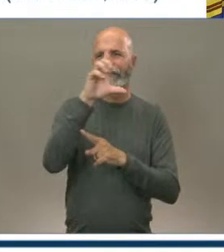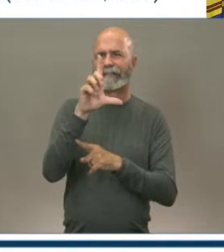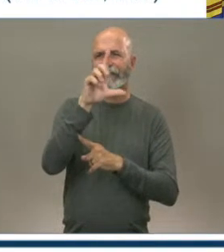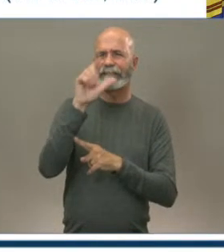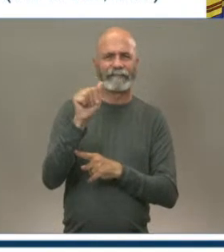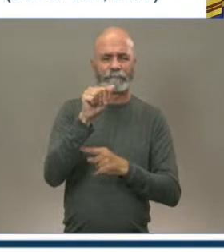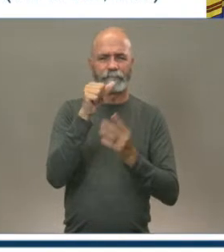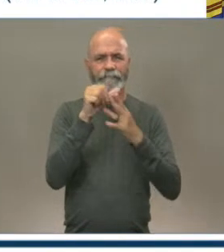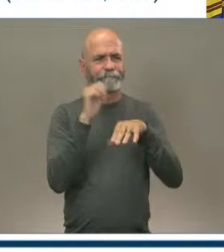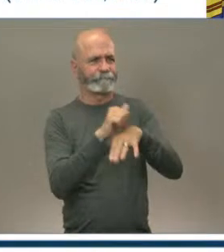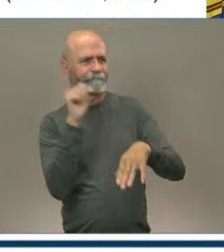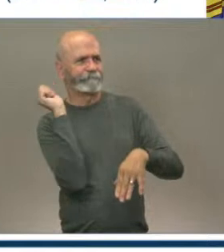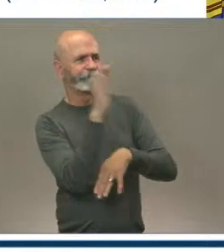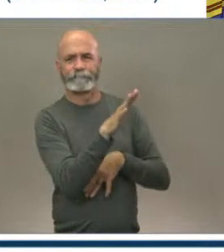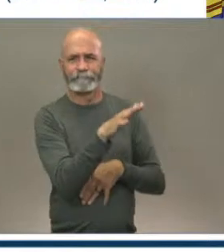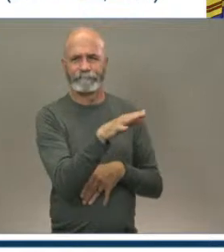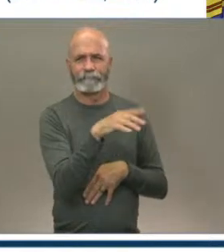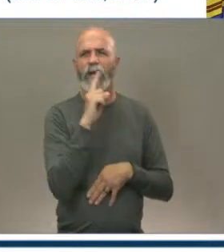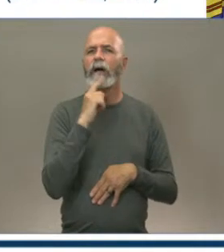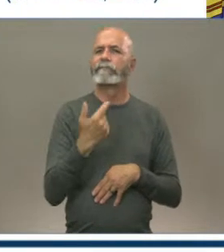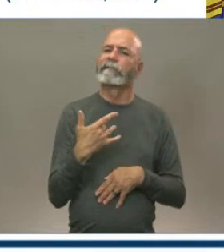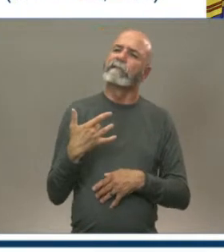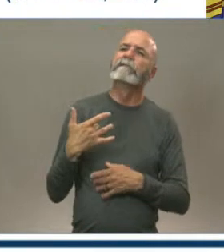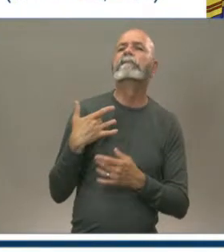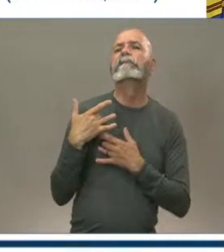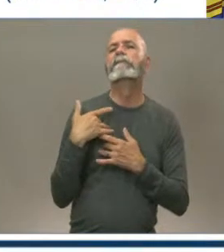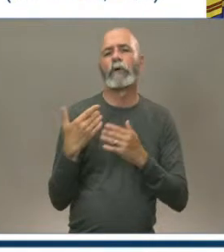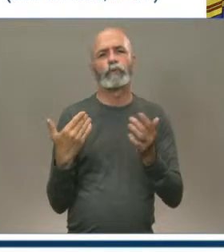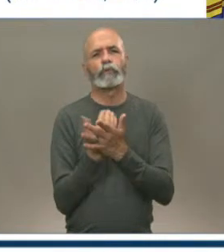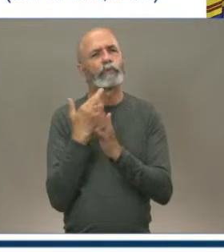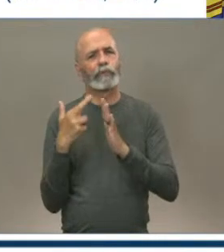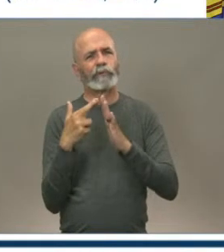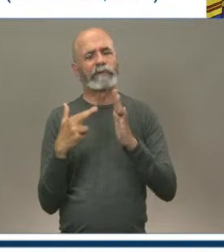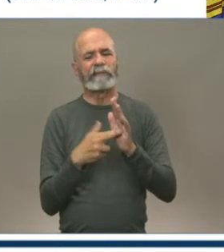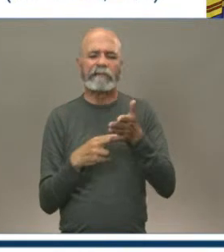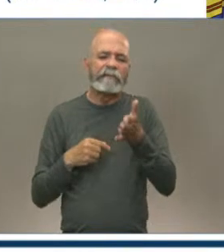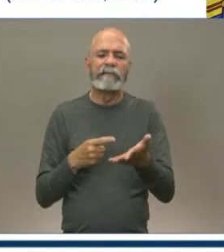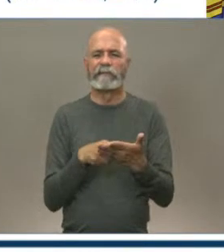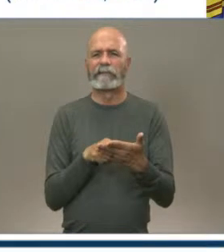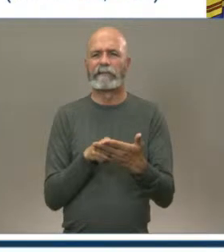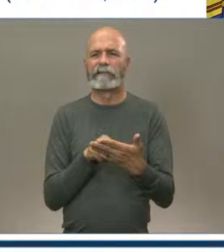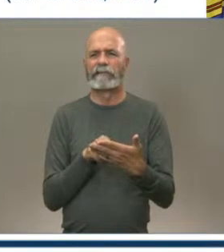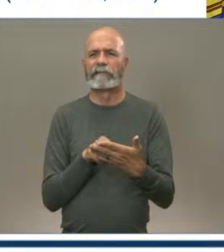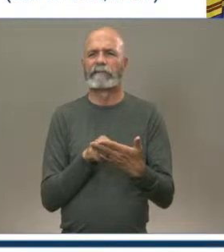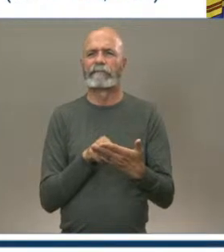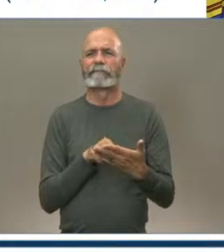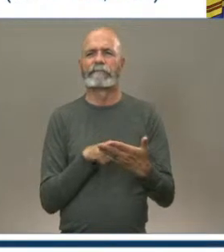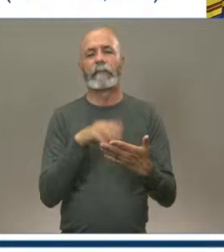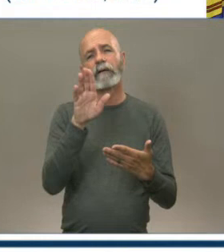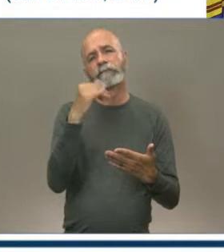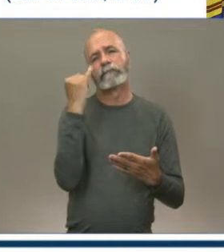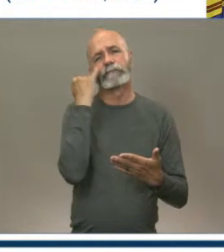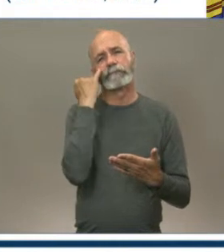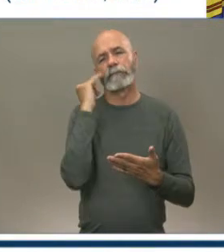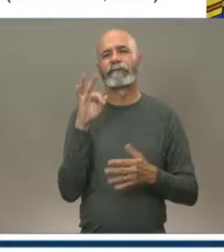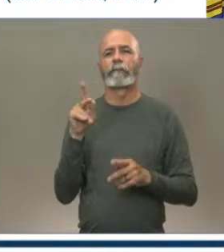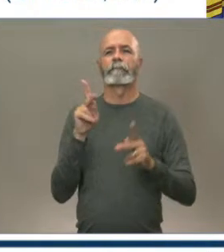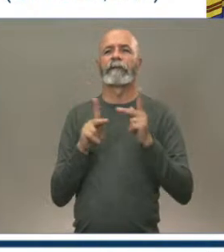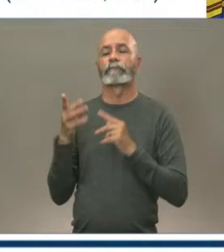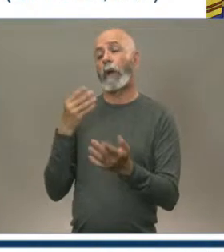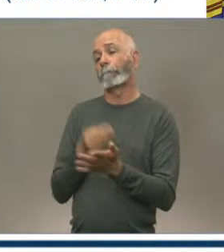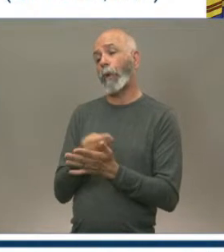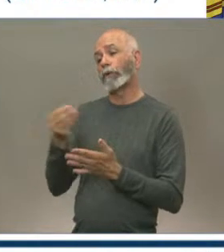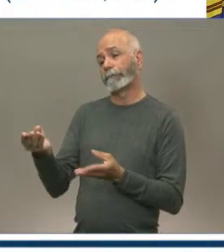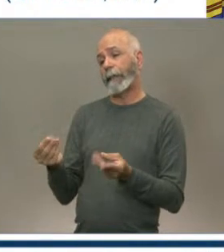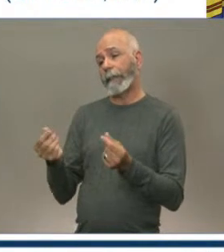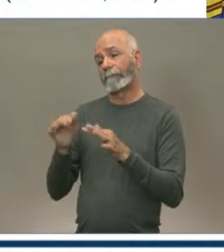concerns regarding the new restrictions that bar people who may have purchased property or have a lease